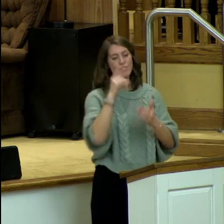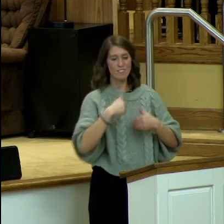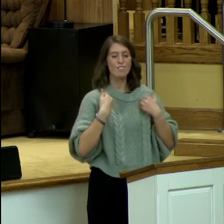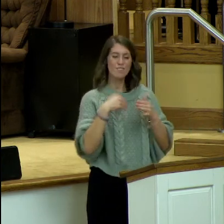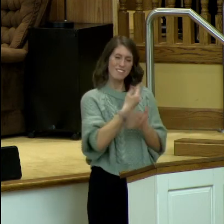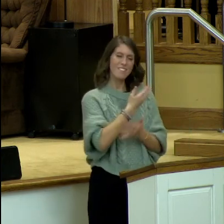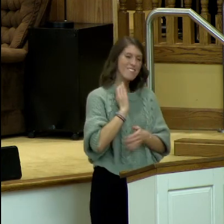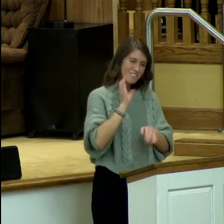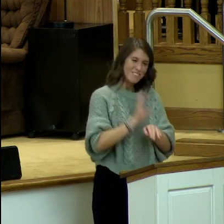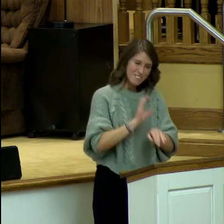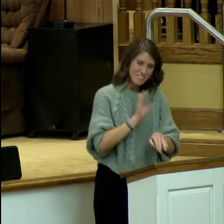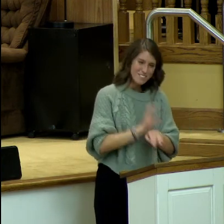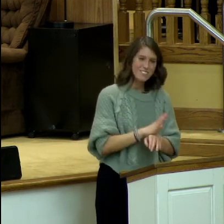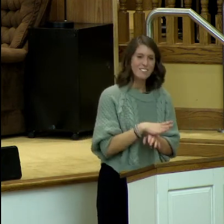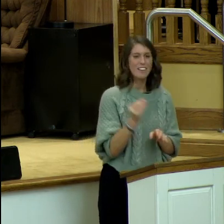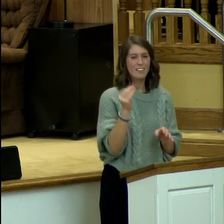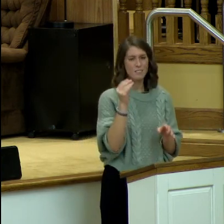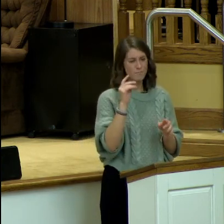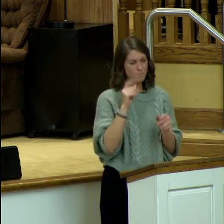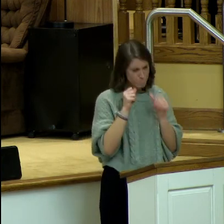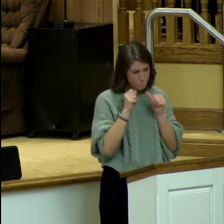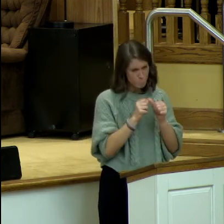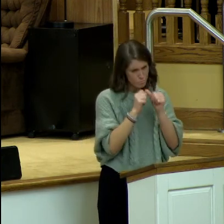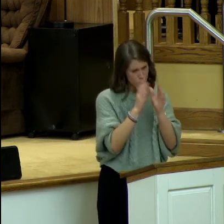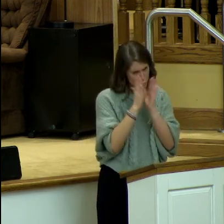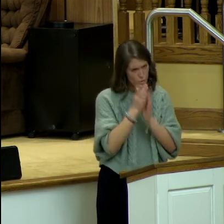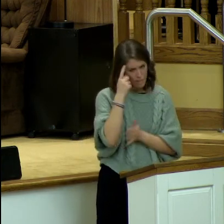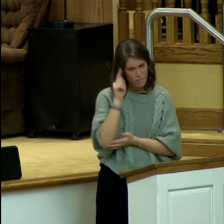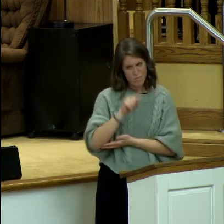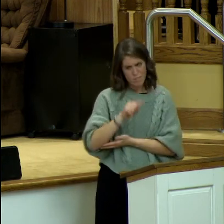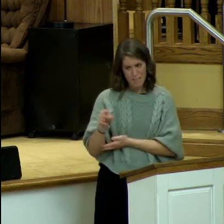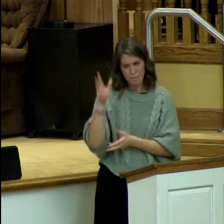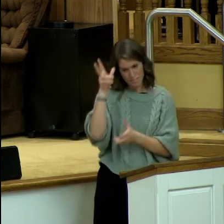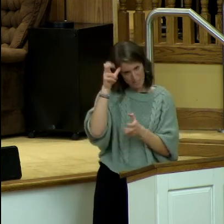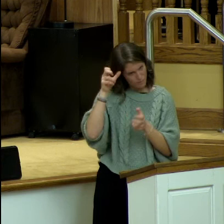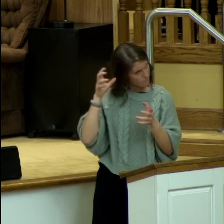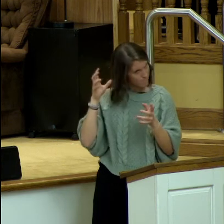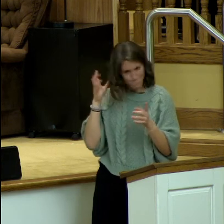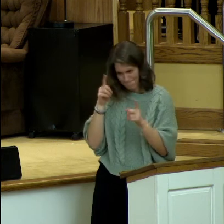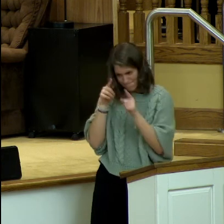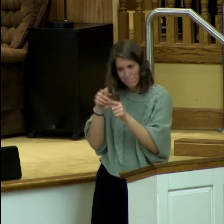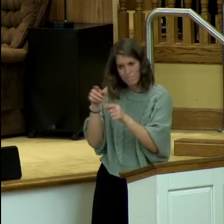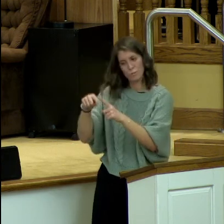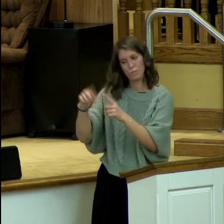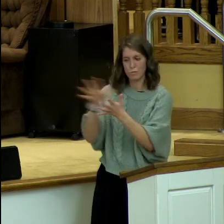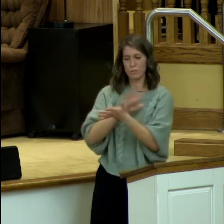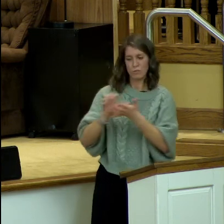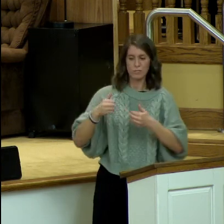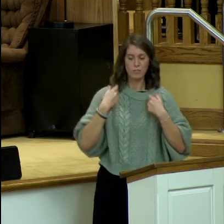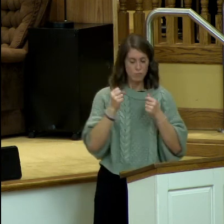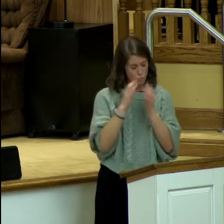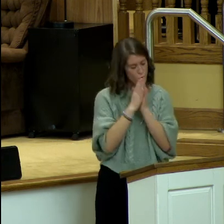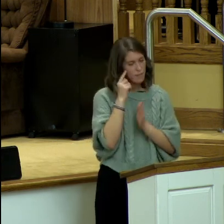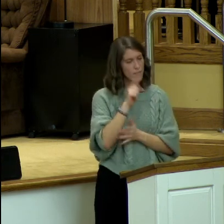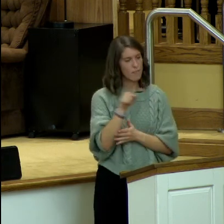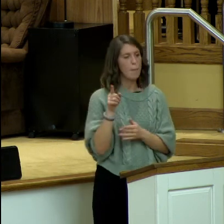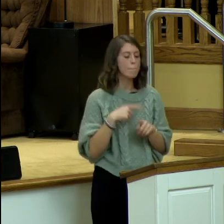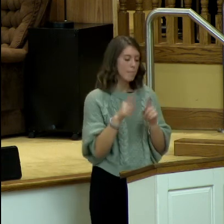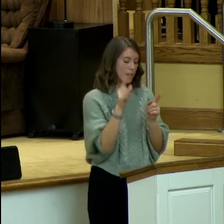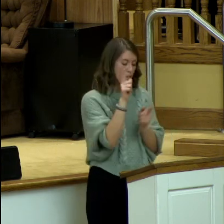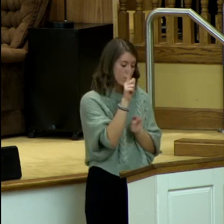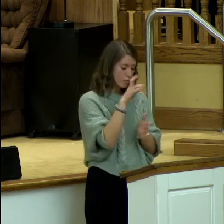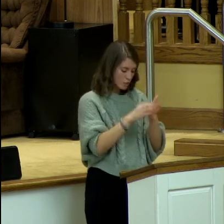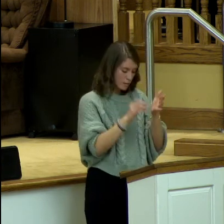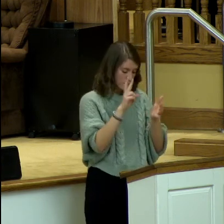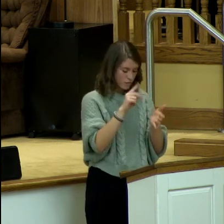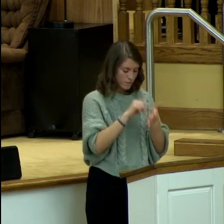our church, and can be steadfast in praying for them, and the devil's after them, and we want to pray for them. Luke chapter 2, verse 11